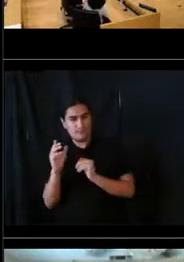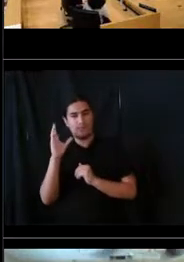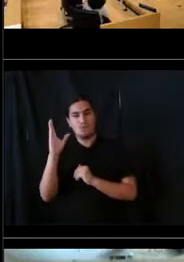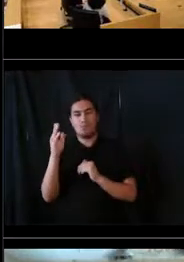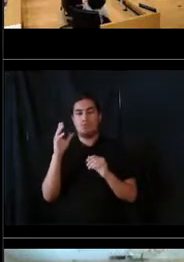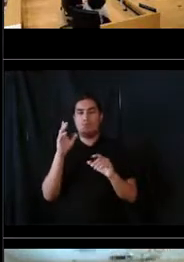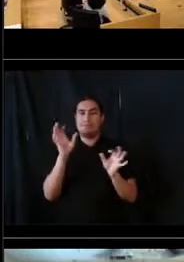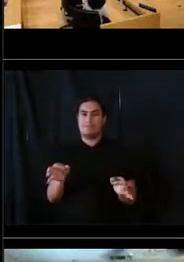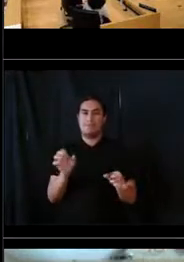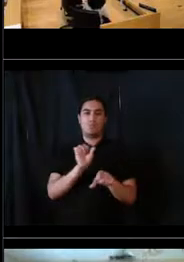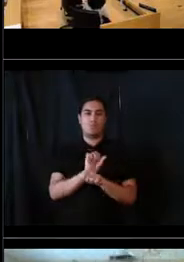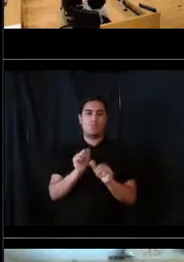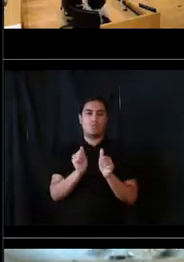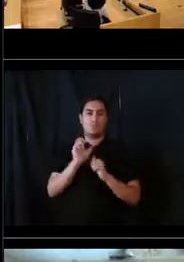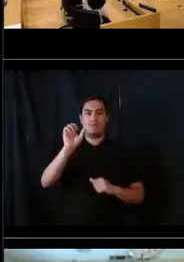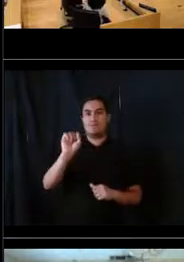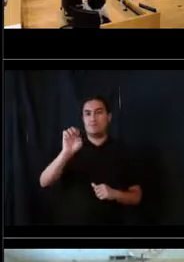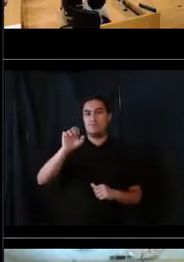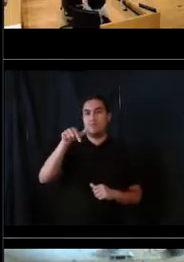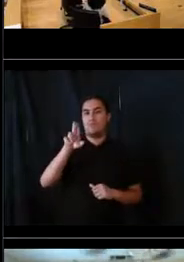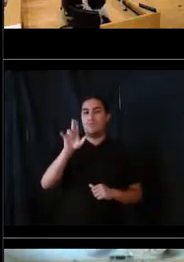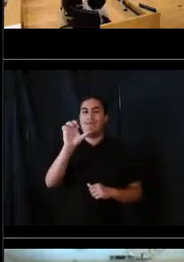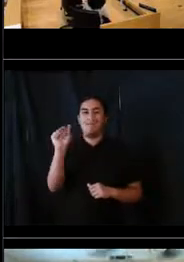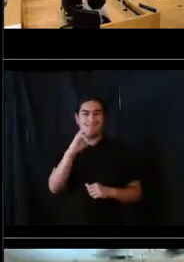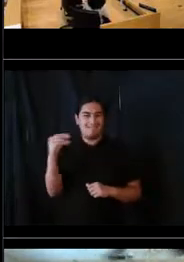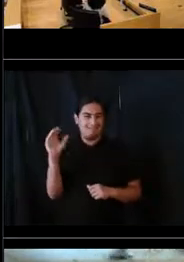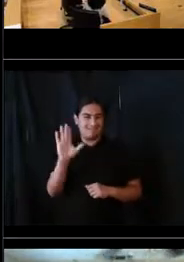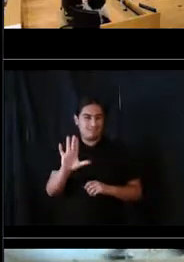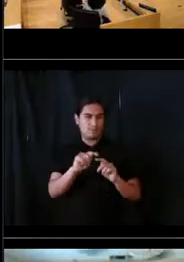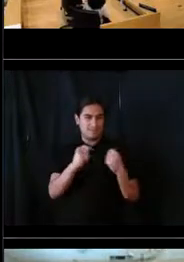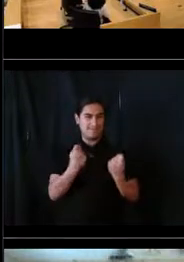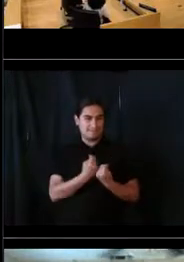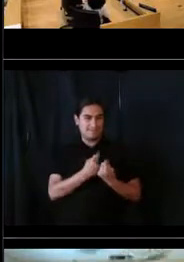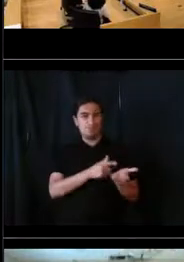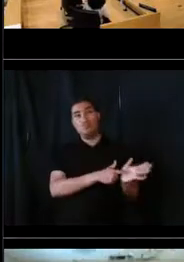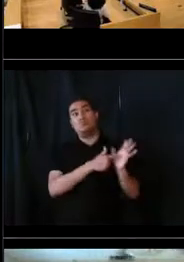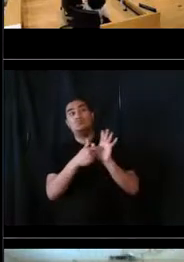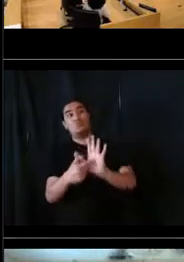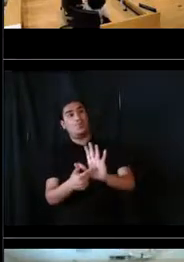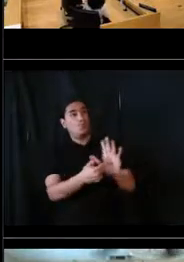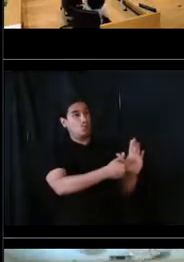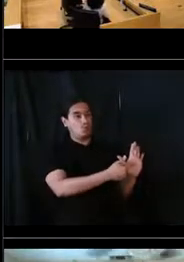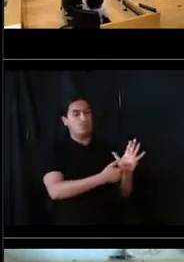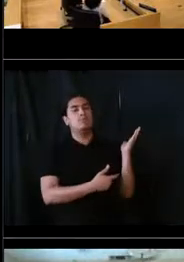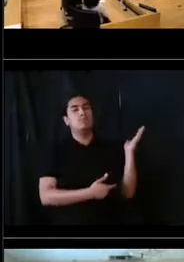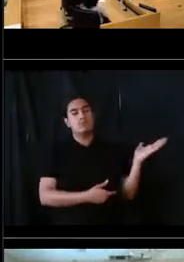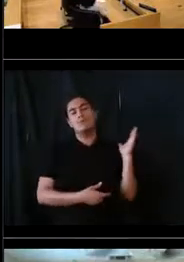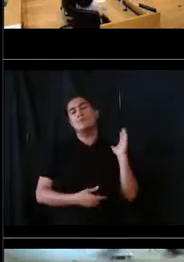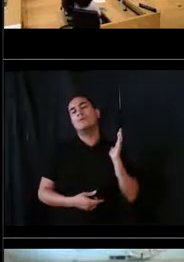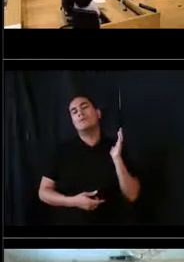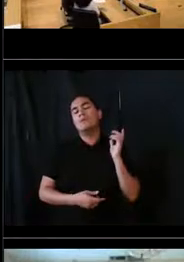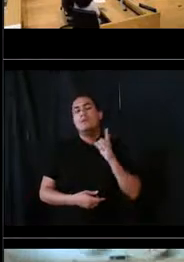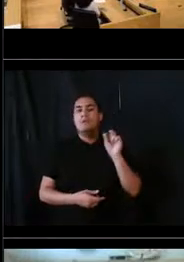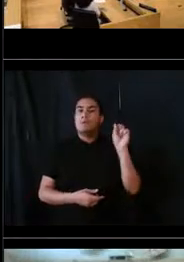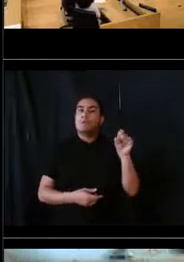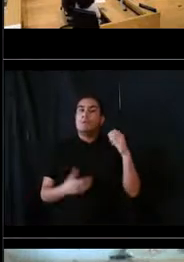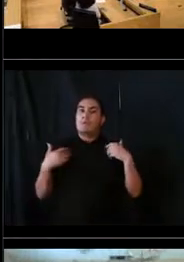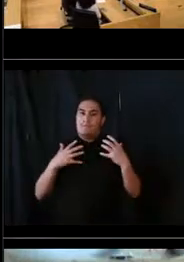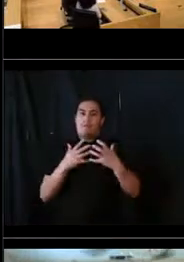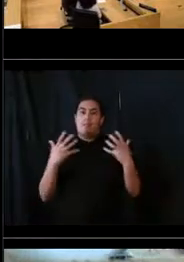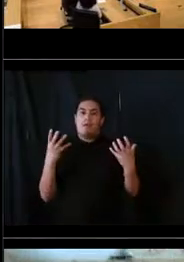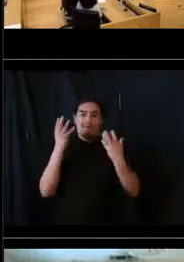sequoia and the team um to figure out you know when we get that in front of you um but yeah there's going to be quite a bit in that i